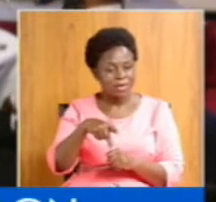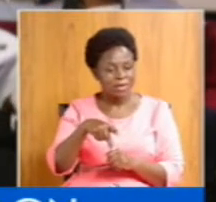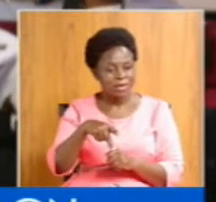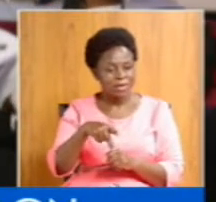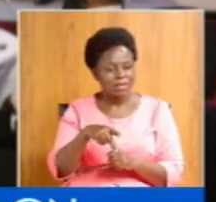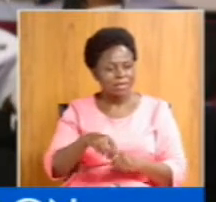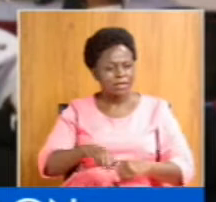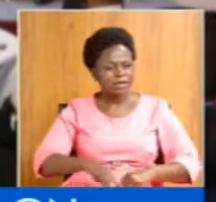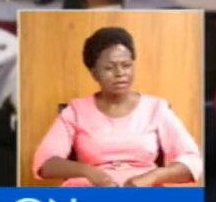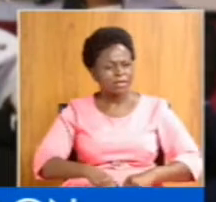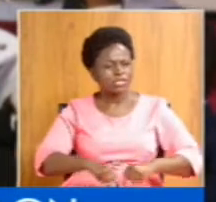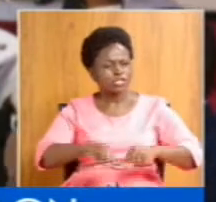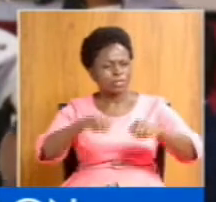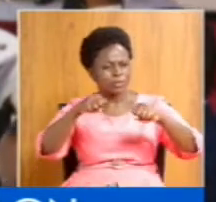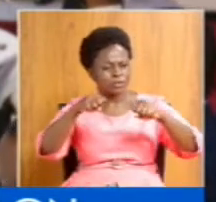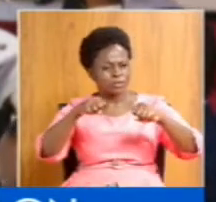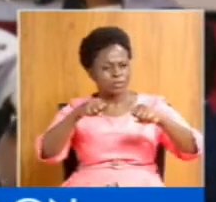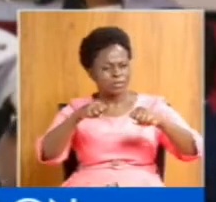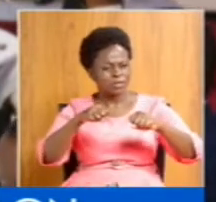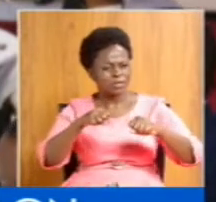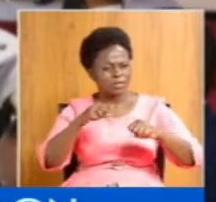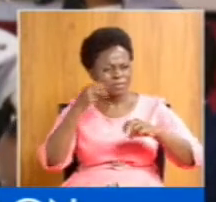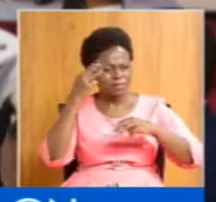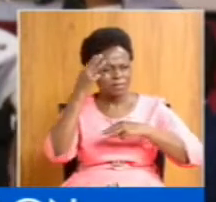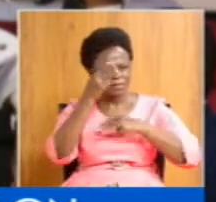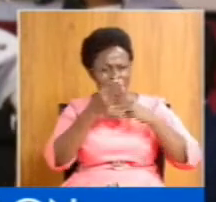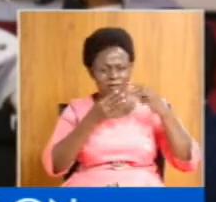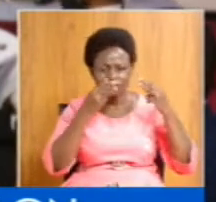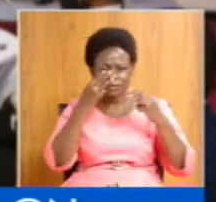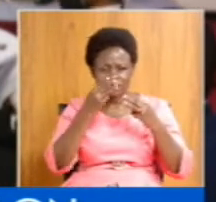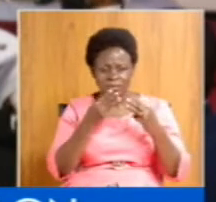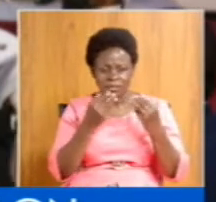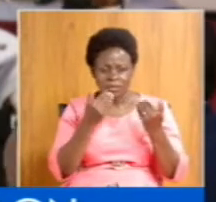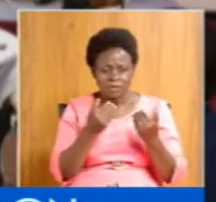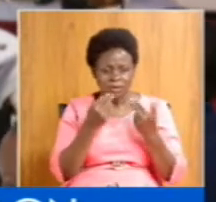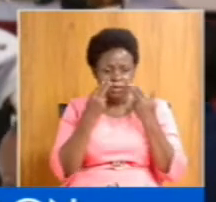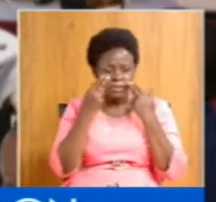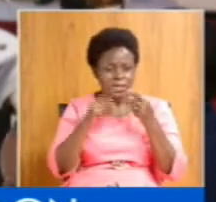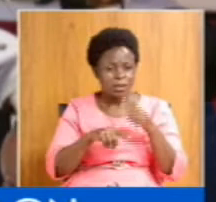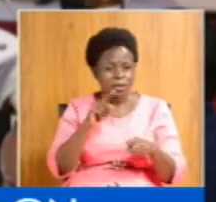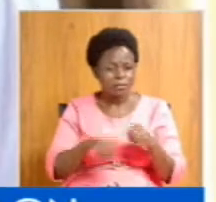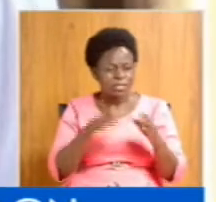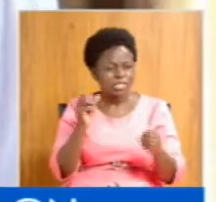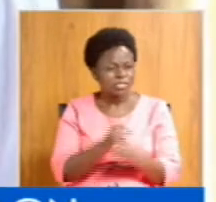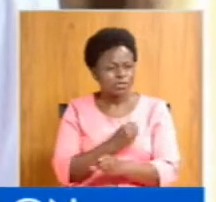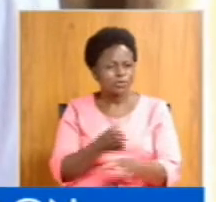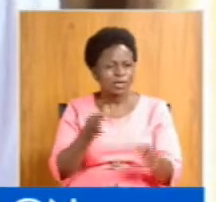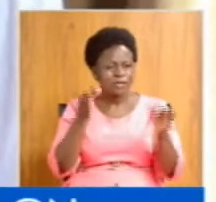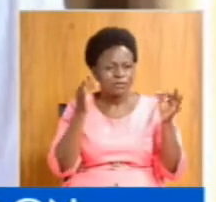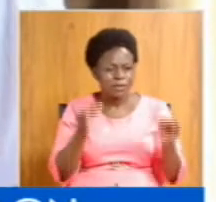This goes to the chair personnel, C5. There's a very worrying trend recently where we're seeing politicians do everything,